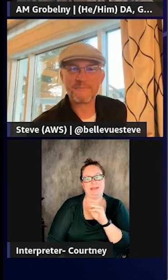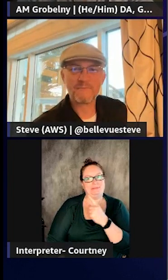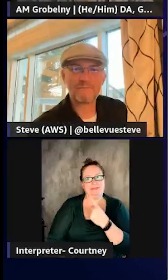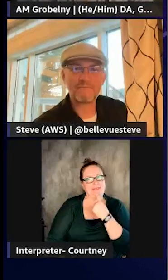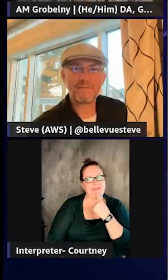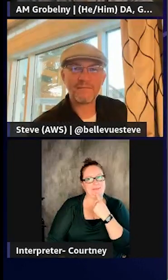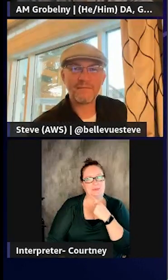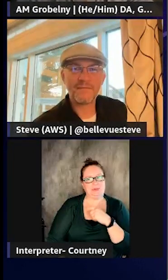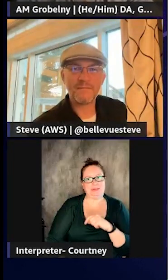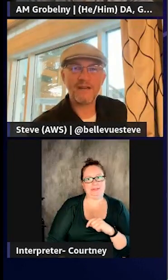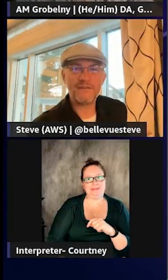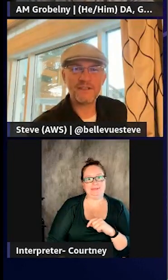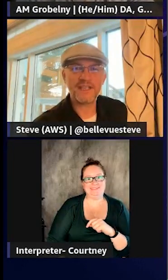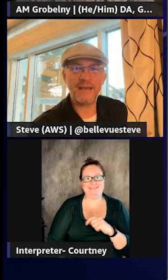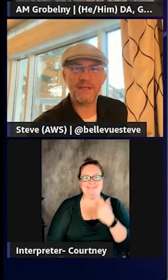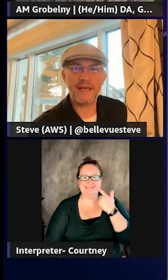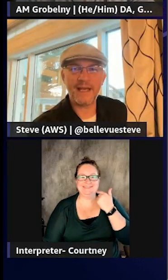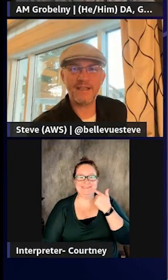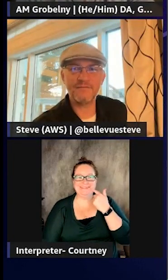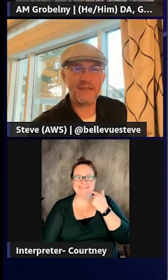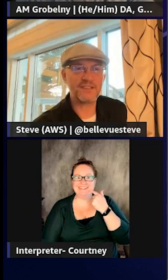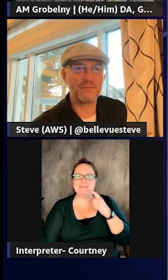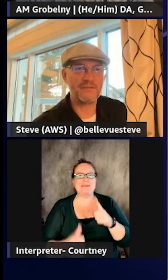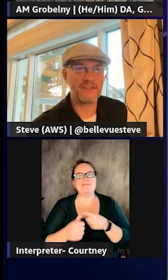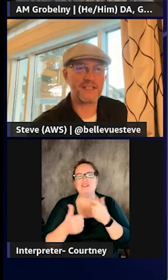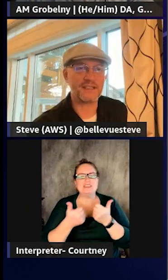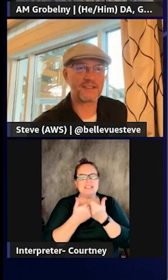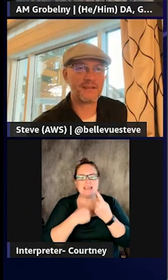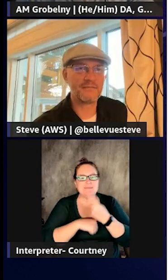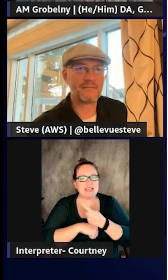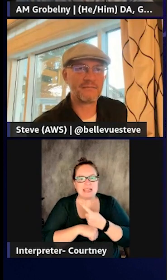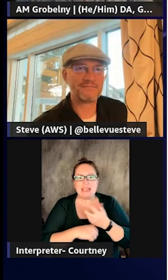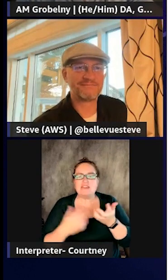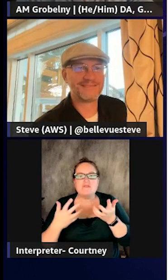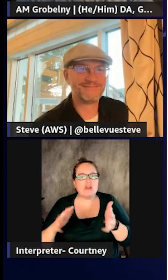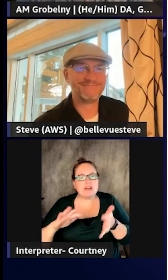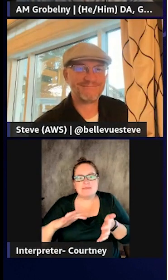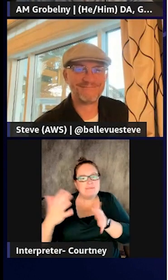Let's see. My first game day, and you've messed up my first task.